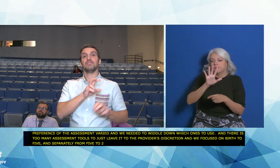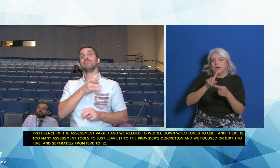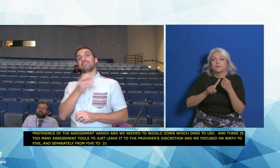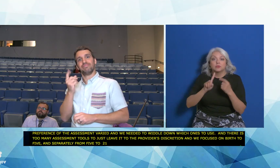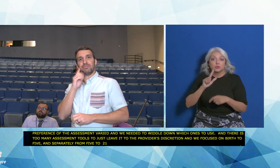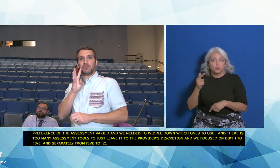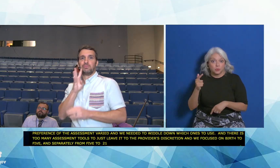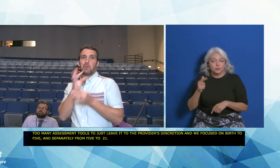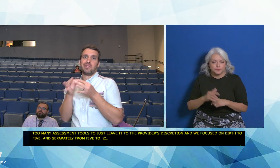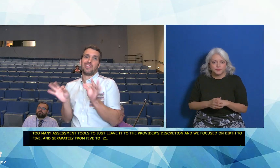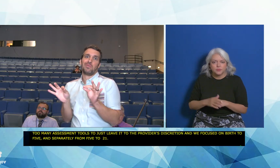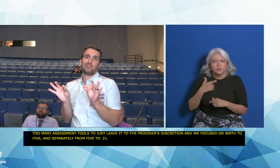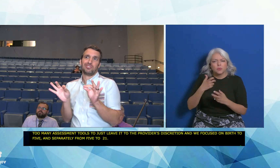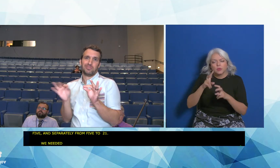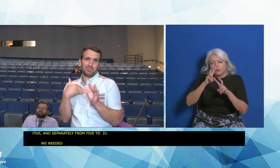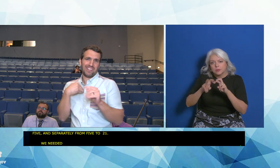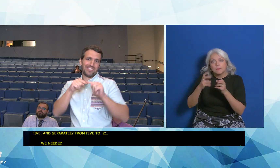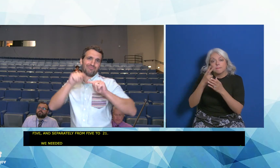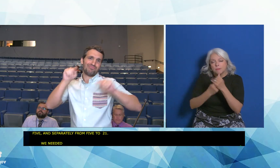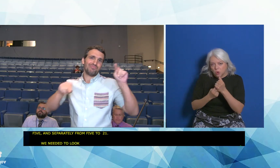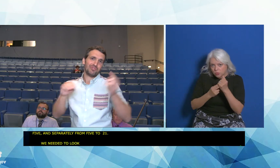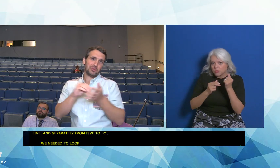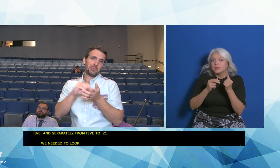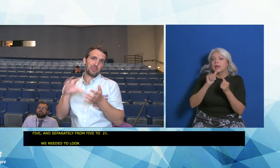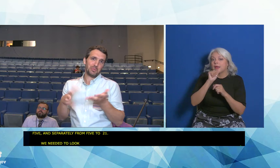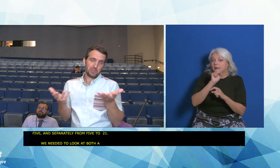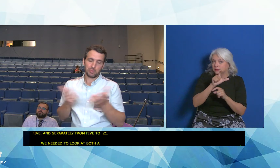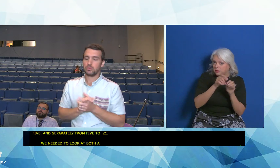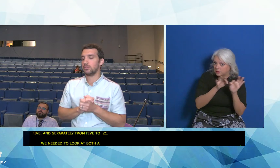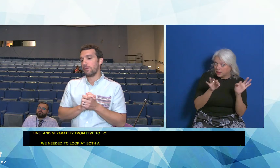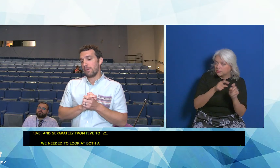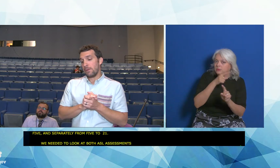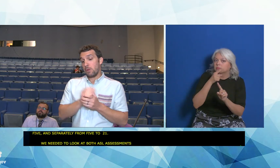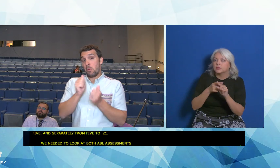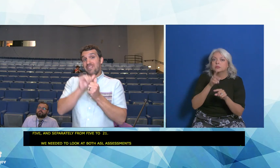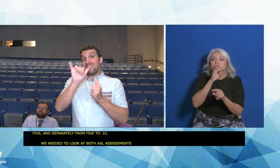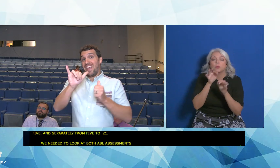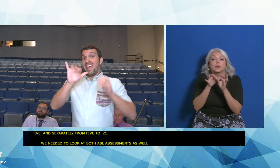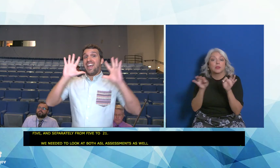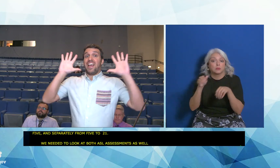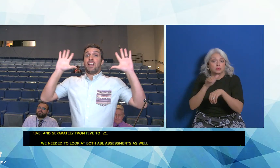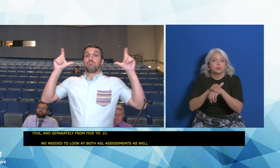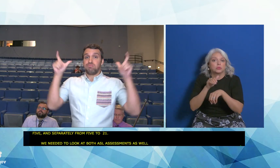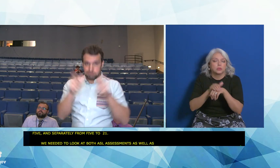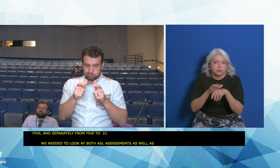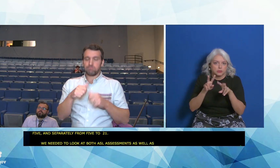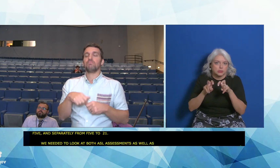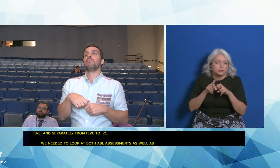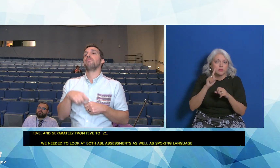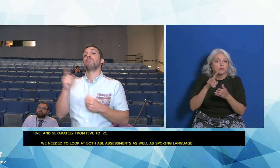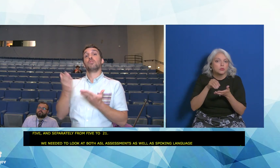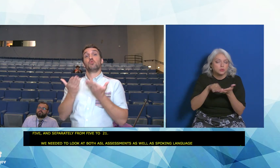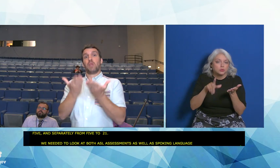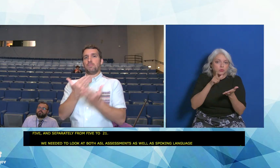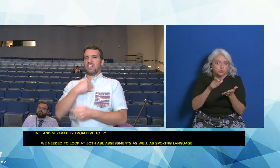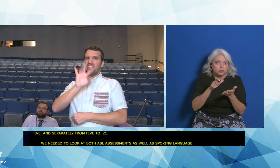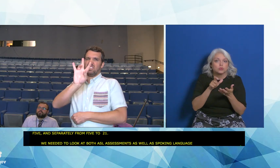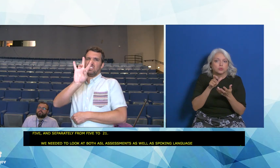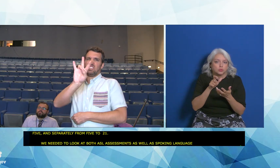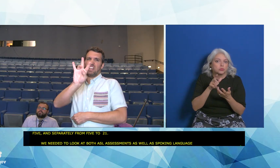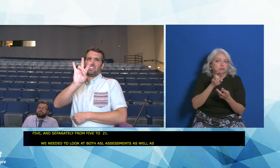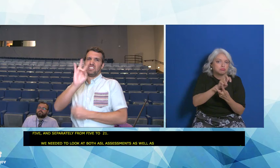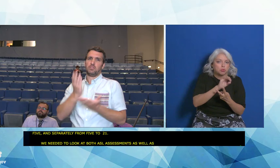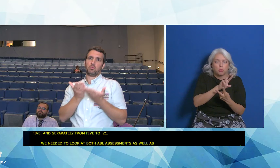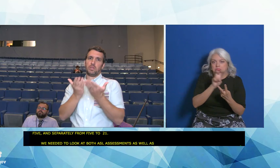We needed to look at both ASL assessments as well as spoken language assessments for students who are using spoken language.